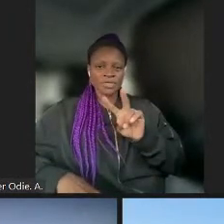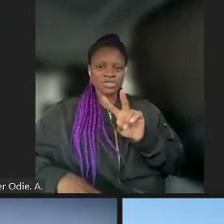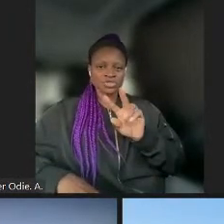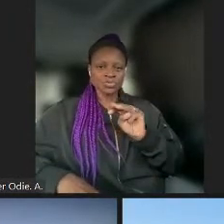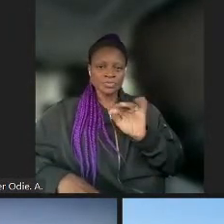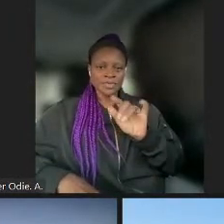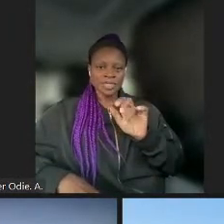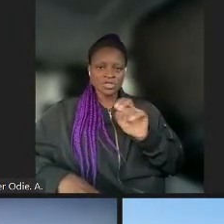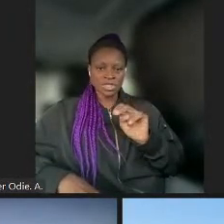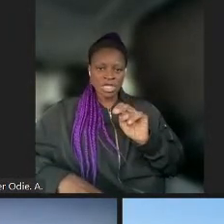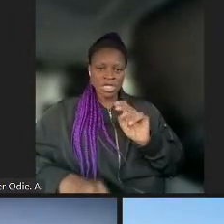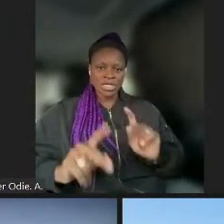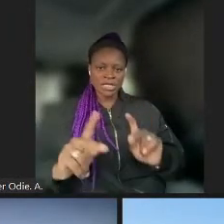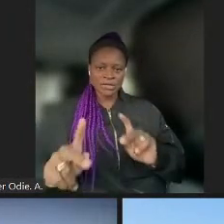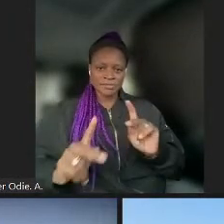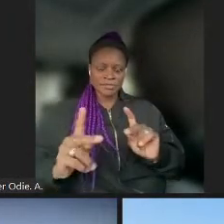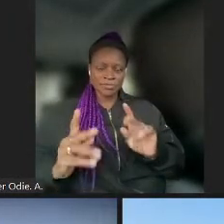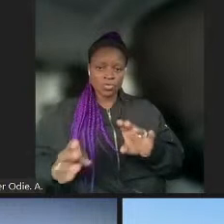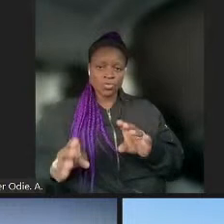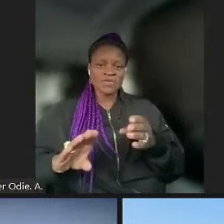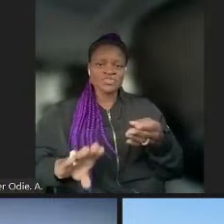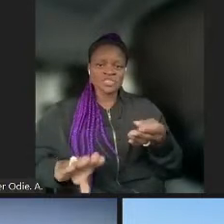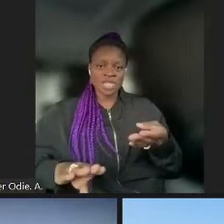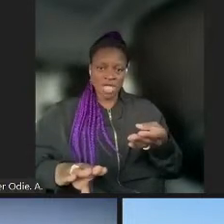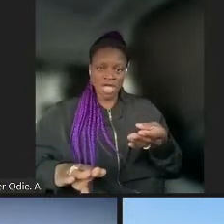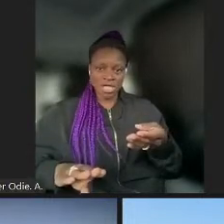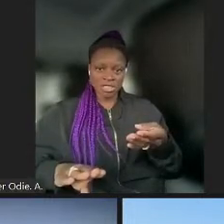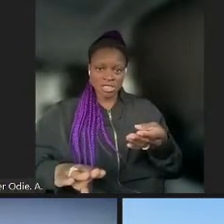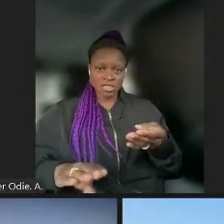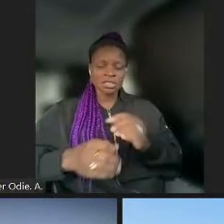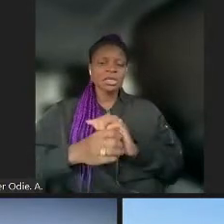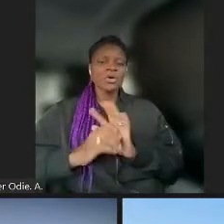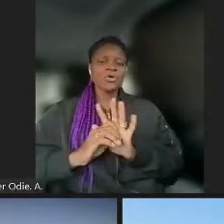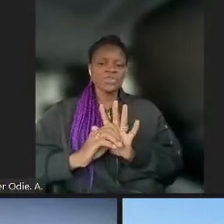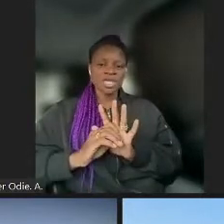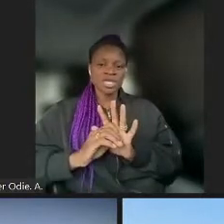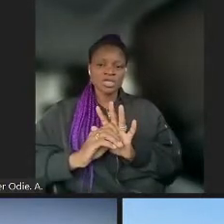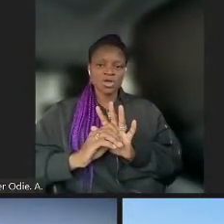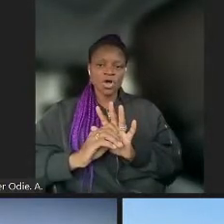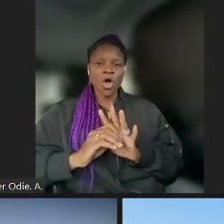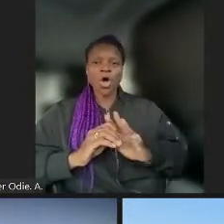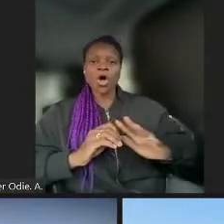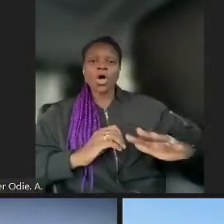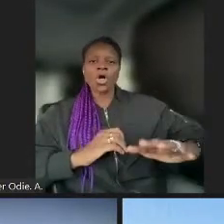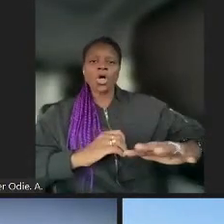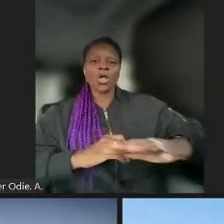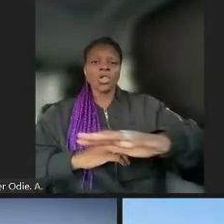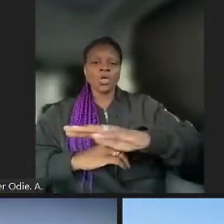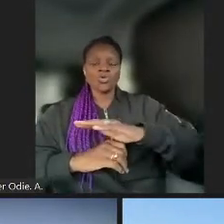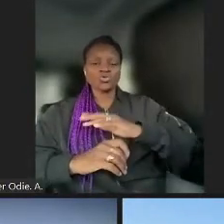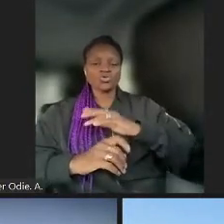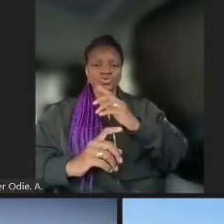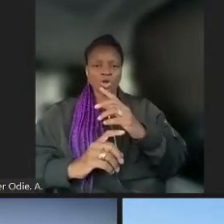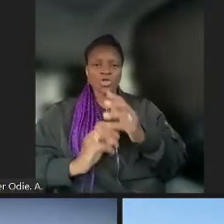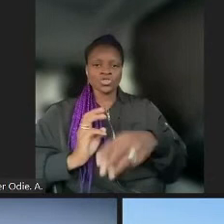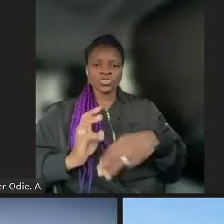world that have died from COVID. And in many parts of the world, the vaccination numbers are still incredibly